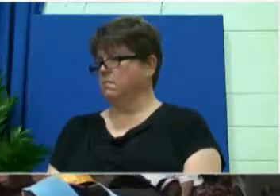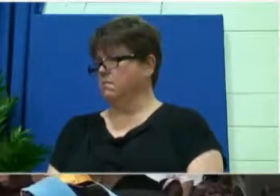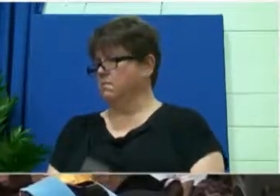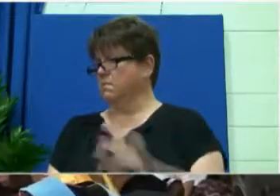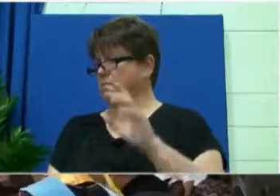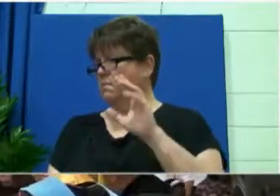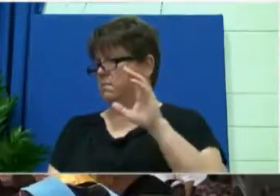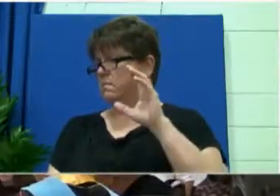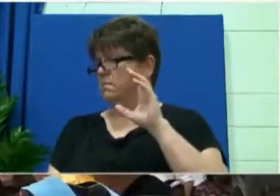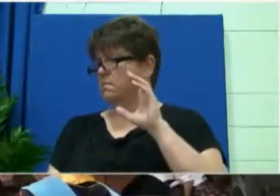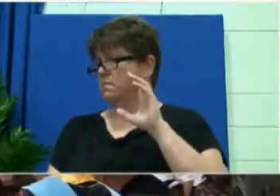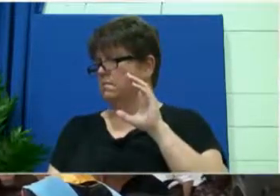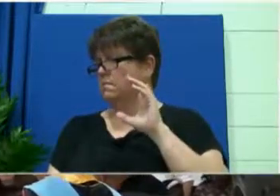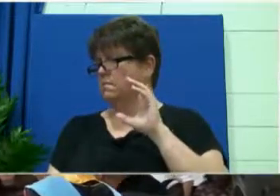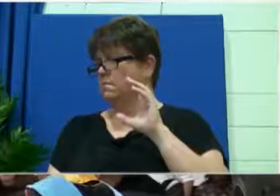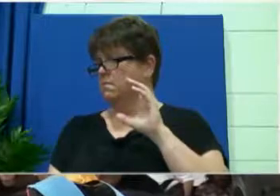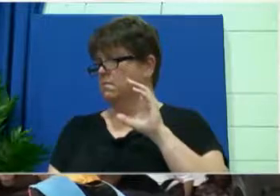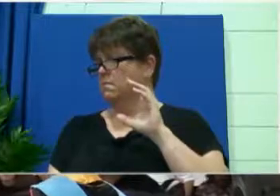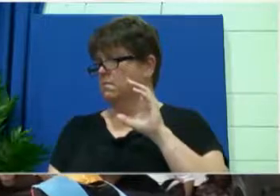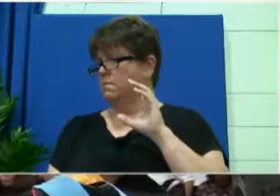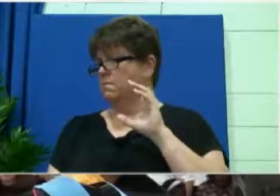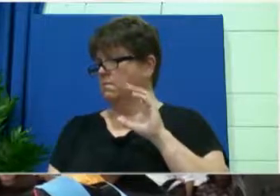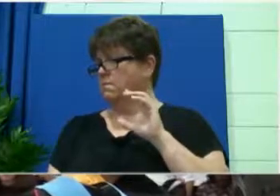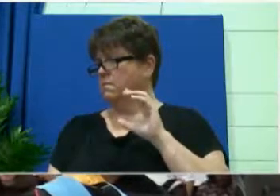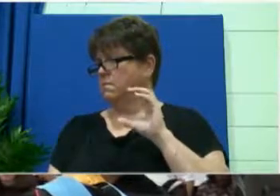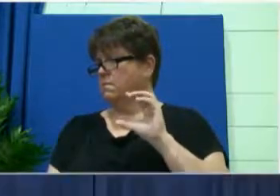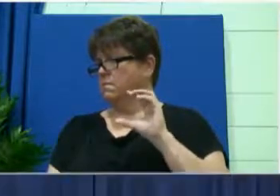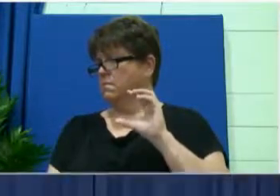Christine Grace Calmer, Associate in Arts.